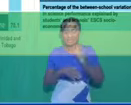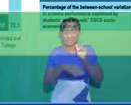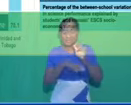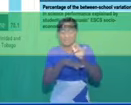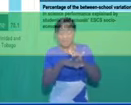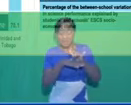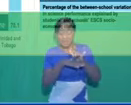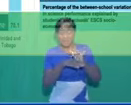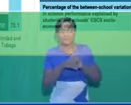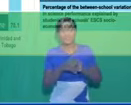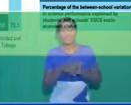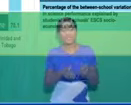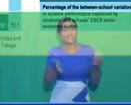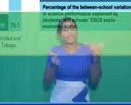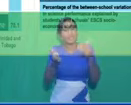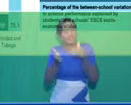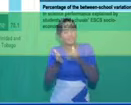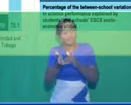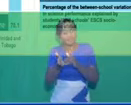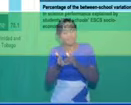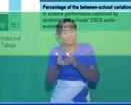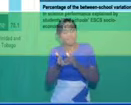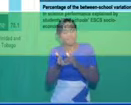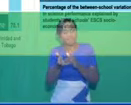have. And you see, again,